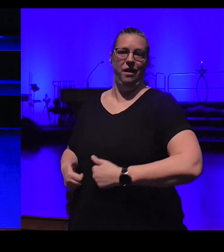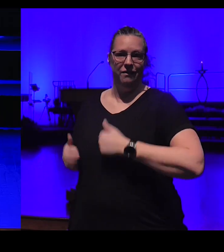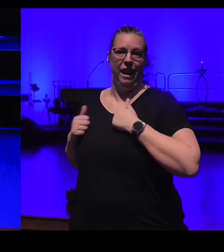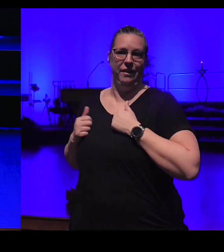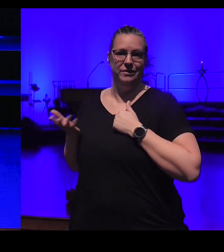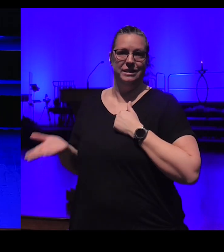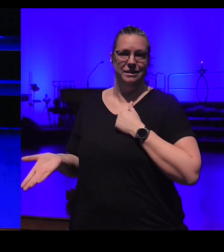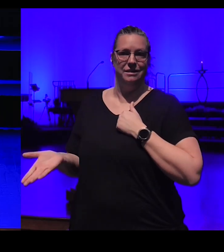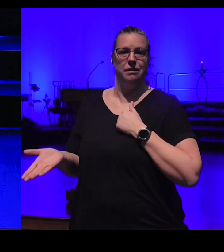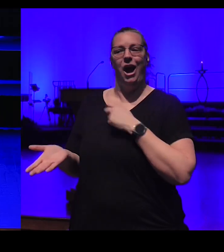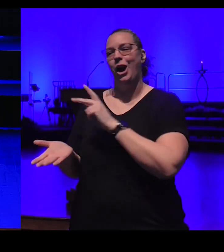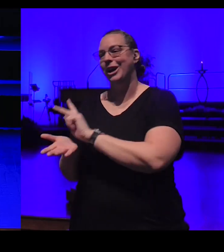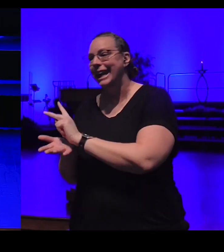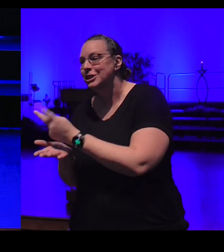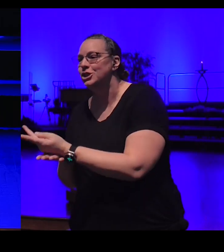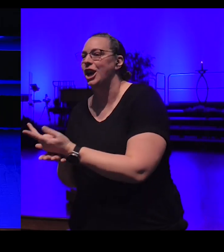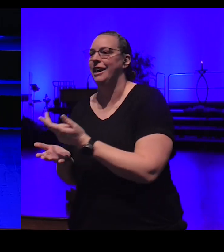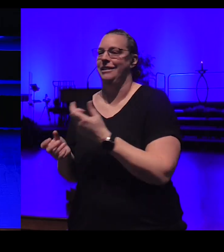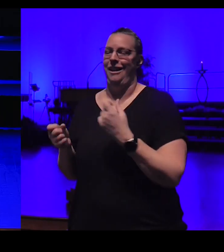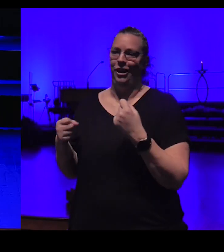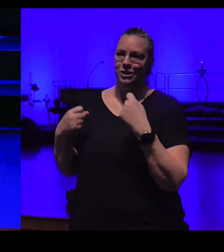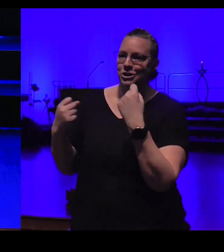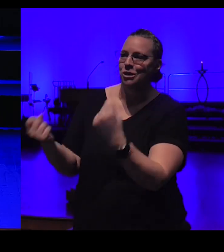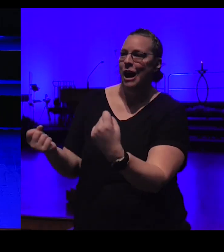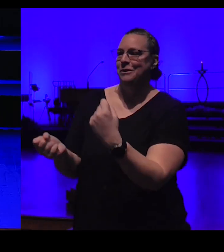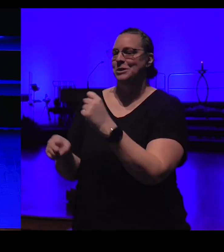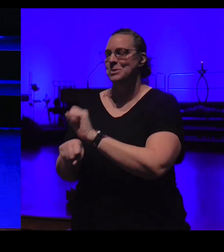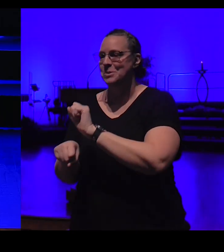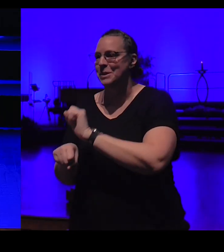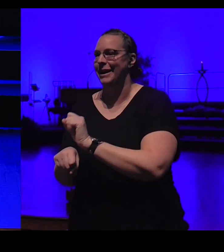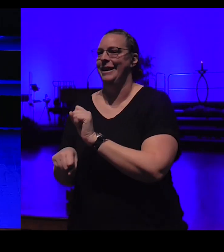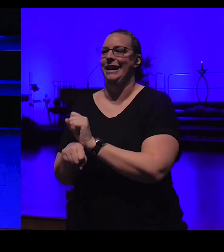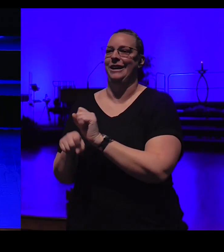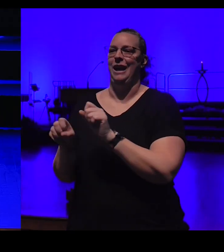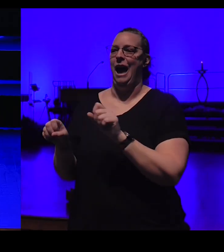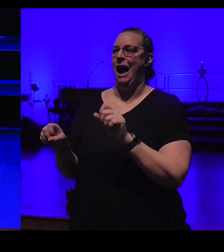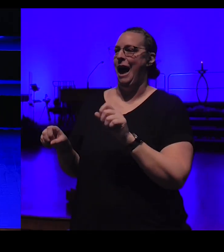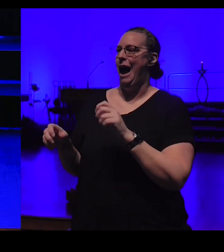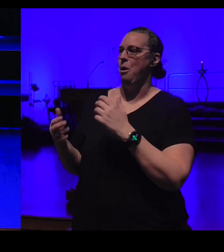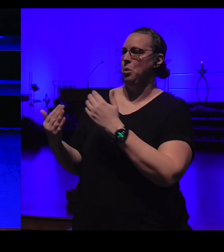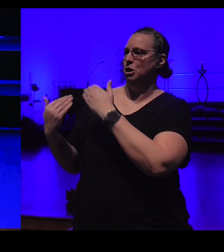into our kitchens, into our drives to work, into